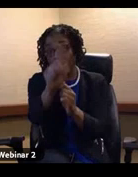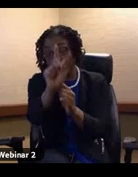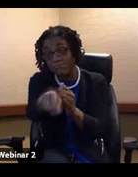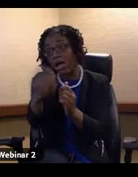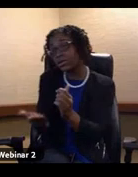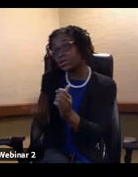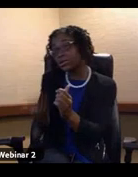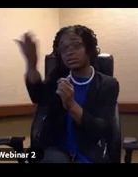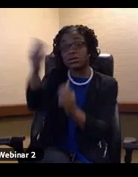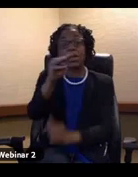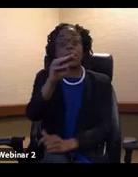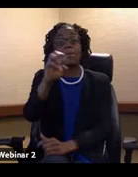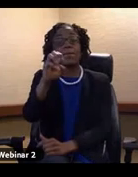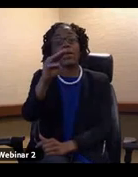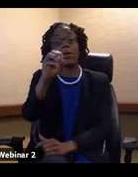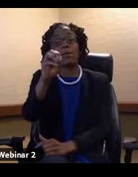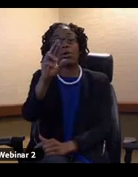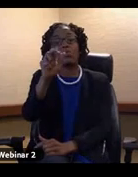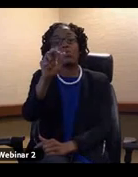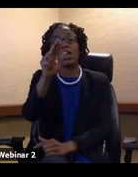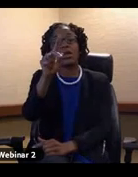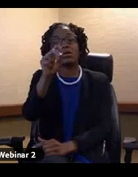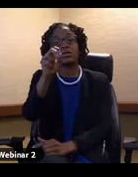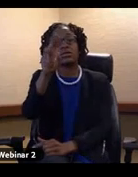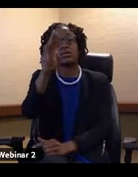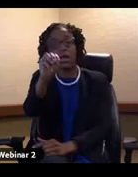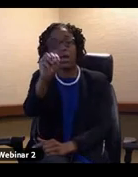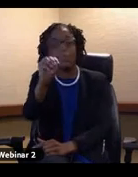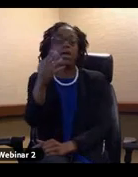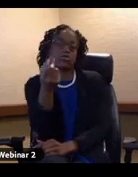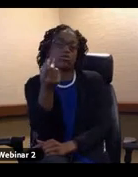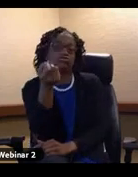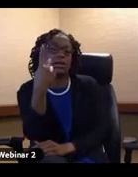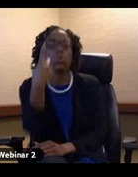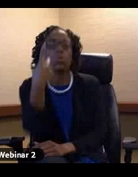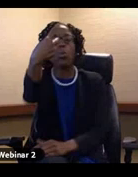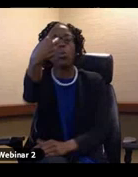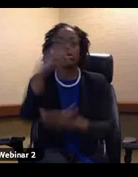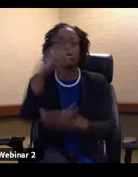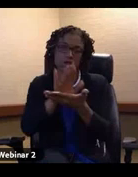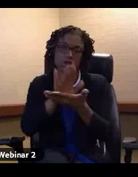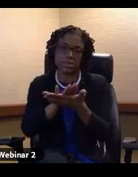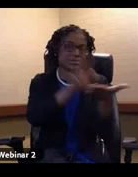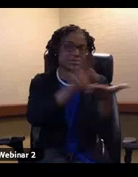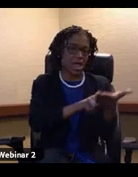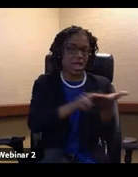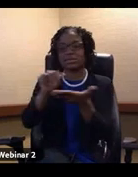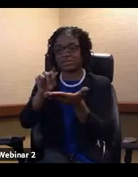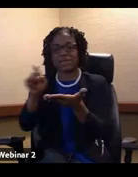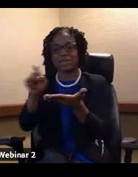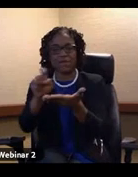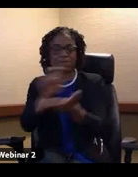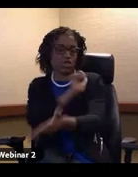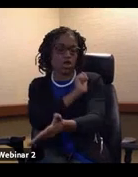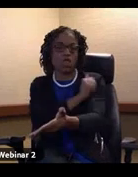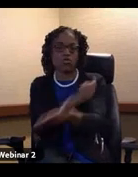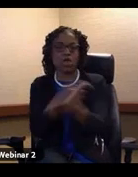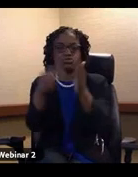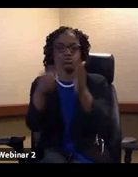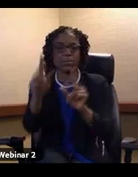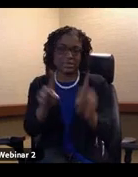understanding. It has to be one document developed in response to this solicitation, signed and dated by the